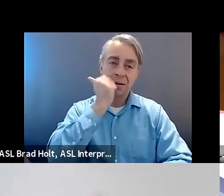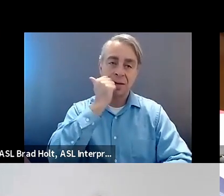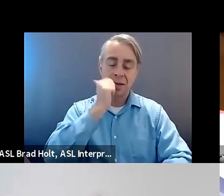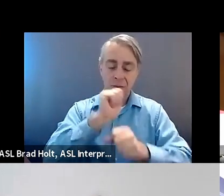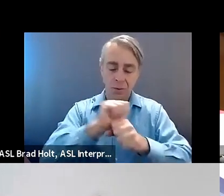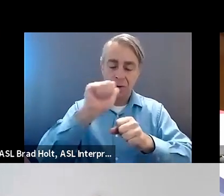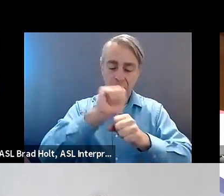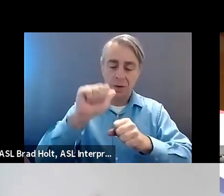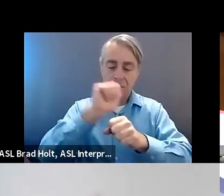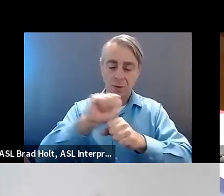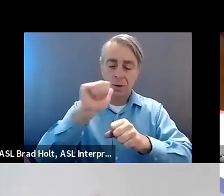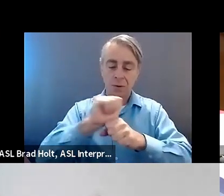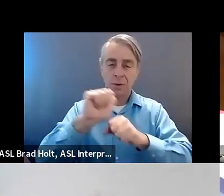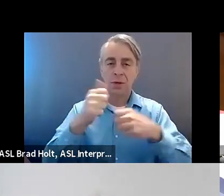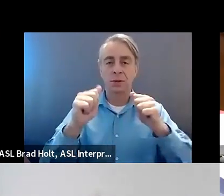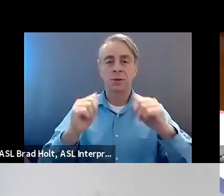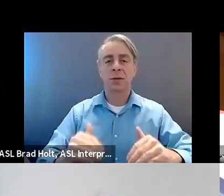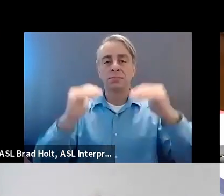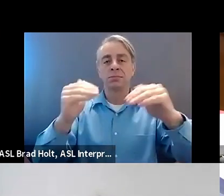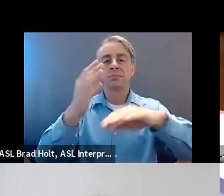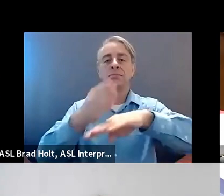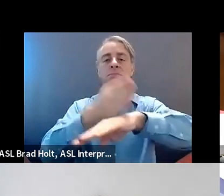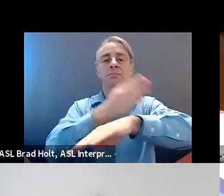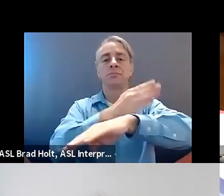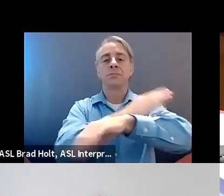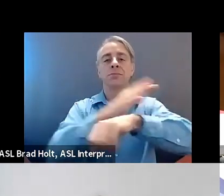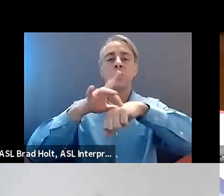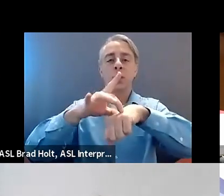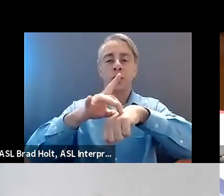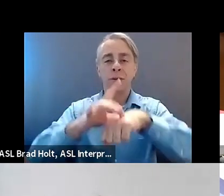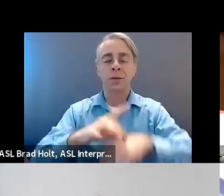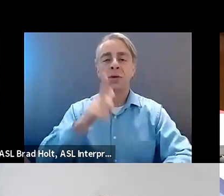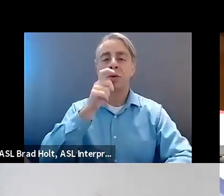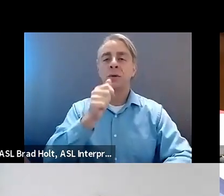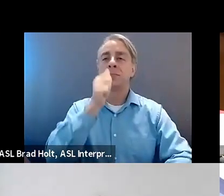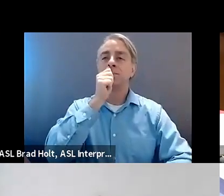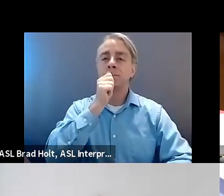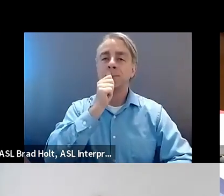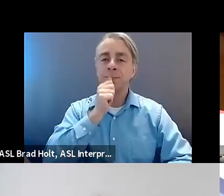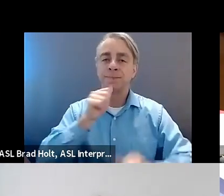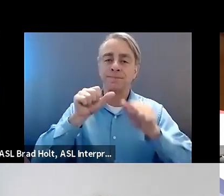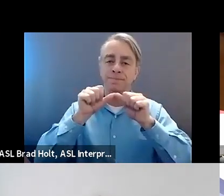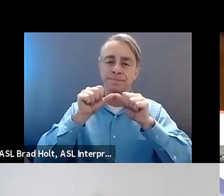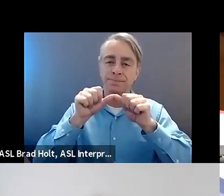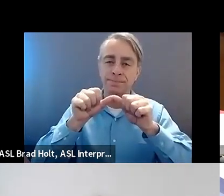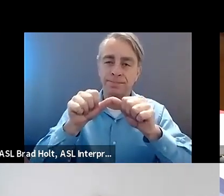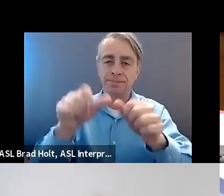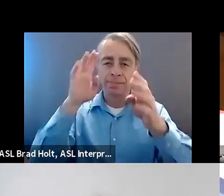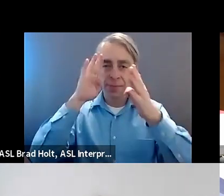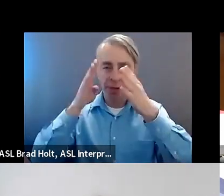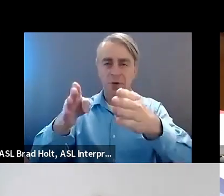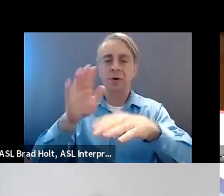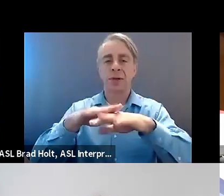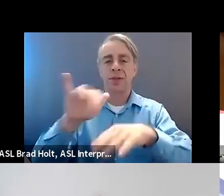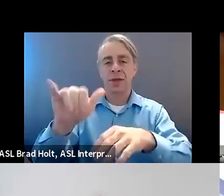practical realization of a better world, those who have the stamina to persist and to remain dedicated. Ed, you